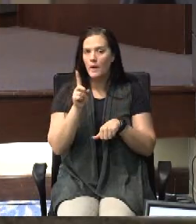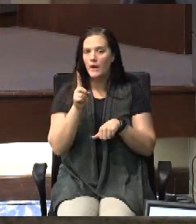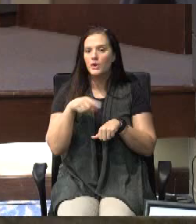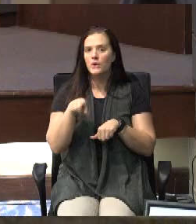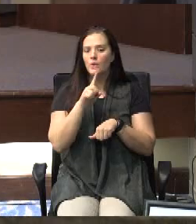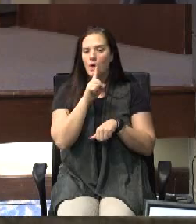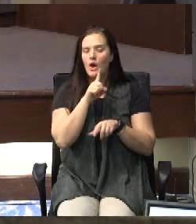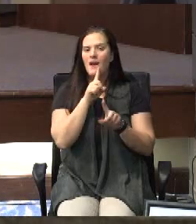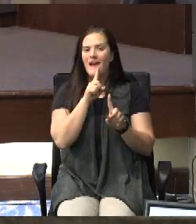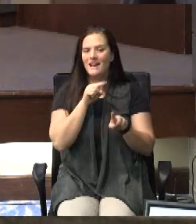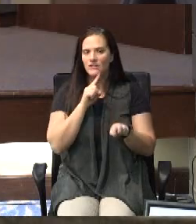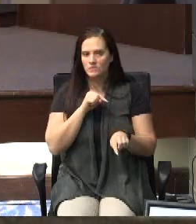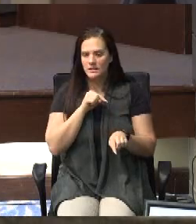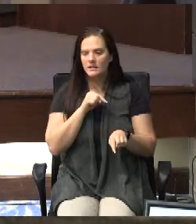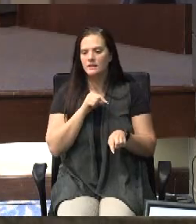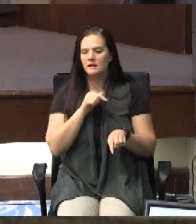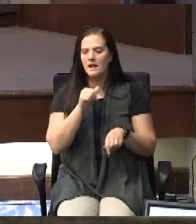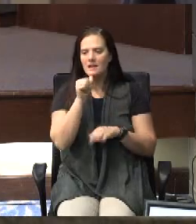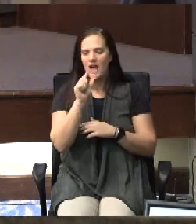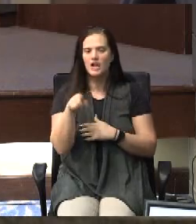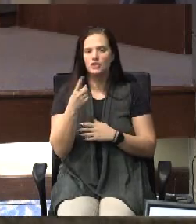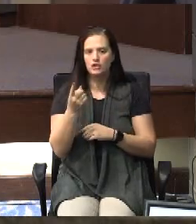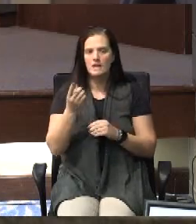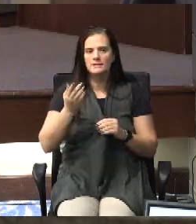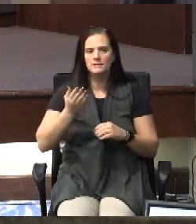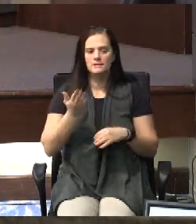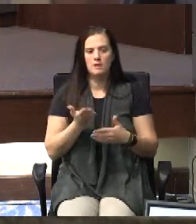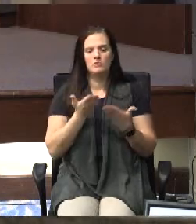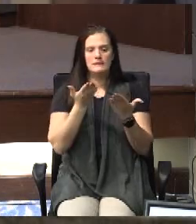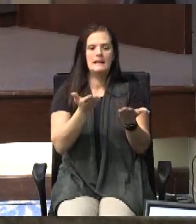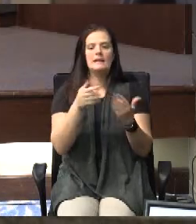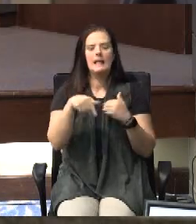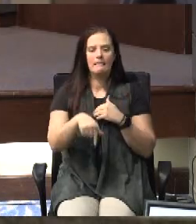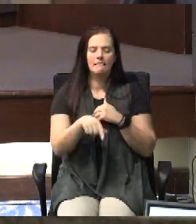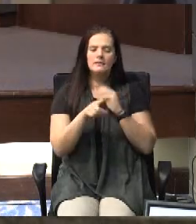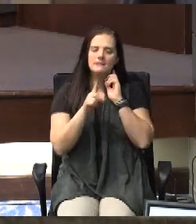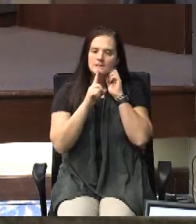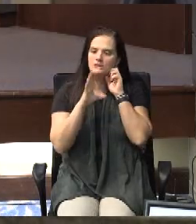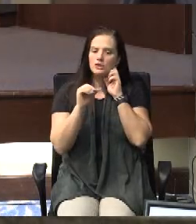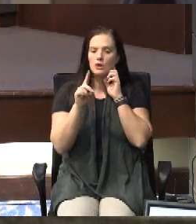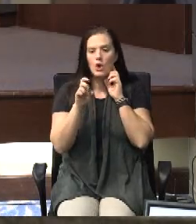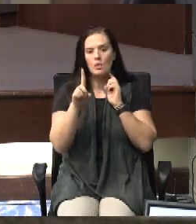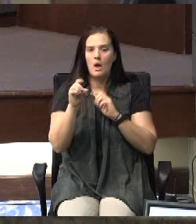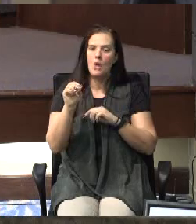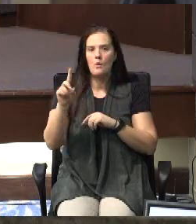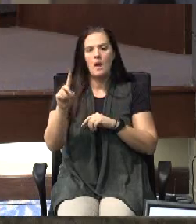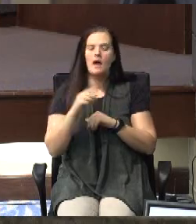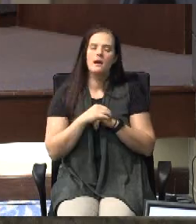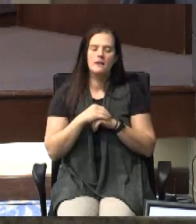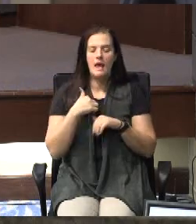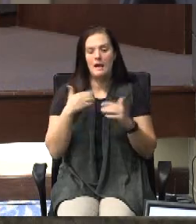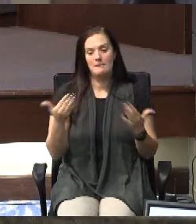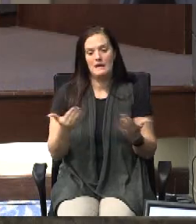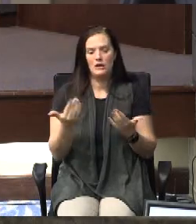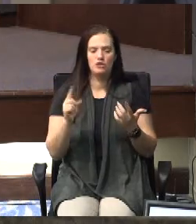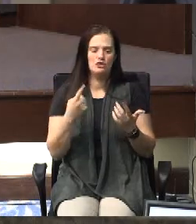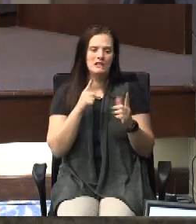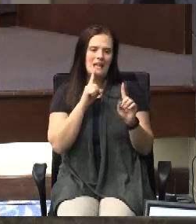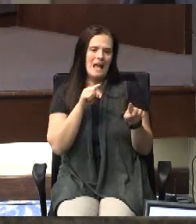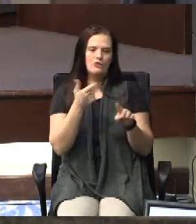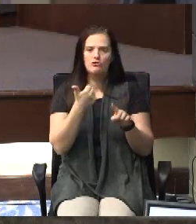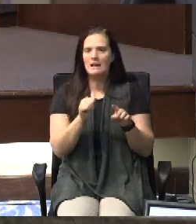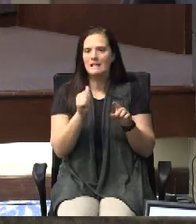you are answering and not just presenting. You know, this is, you know, Code 101. You know, I'm here just to answer